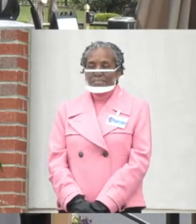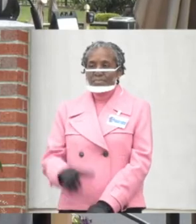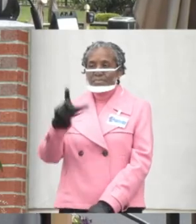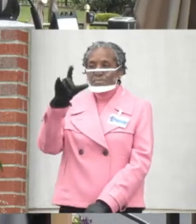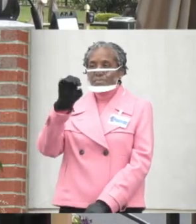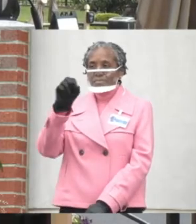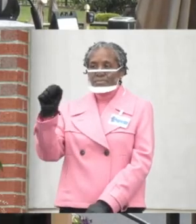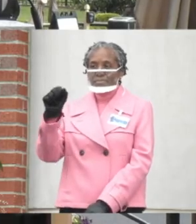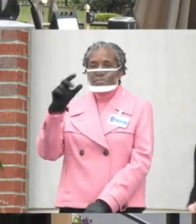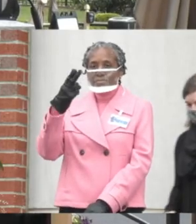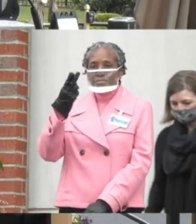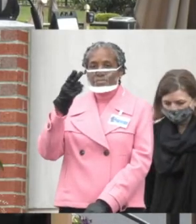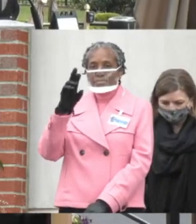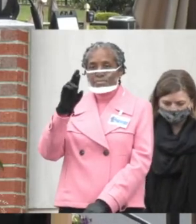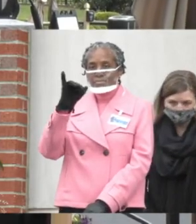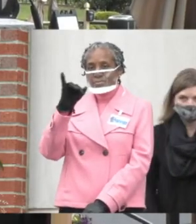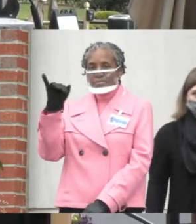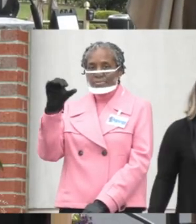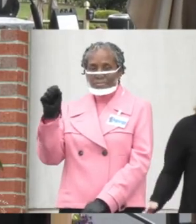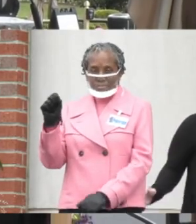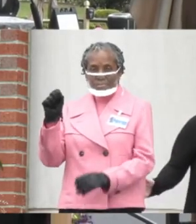Lisa Harris, Cosmetology.